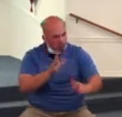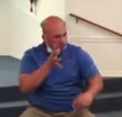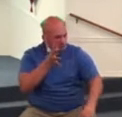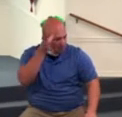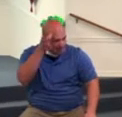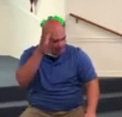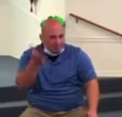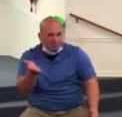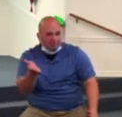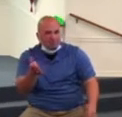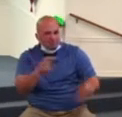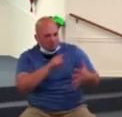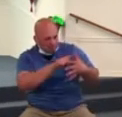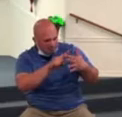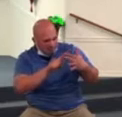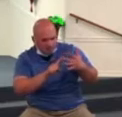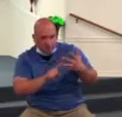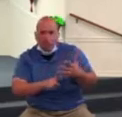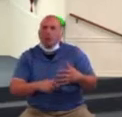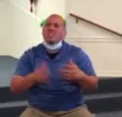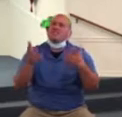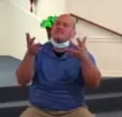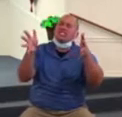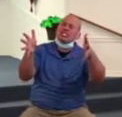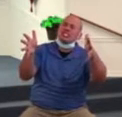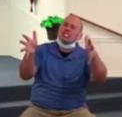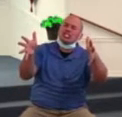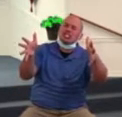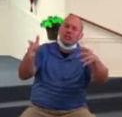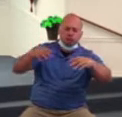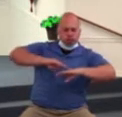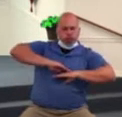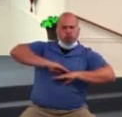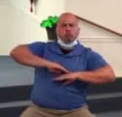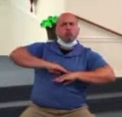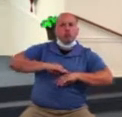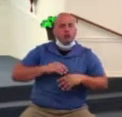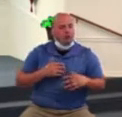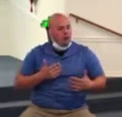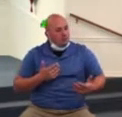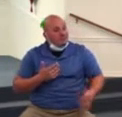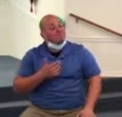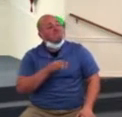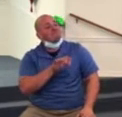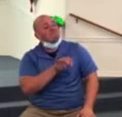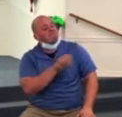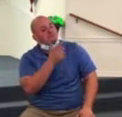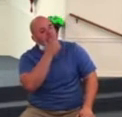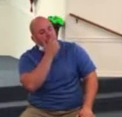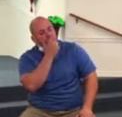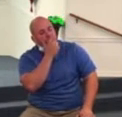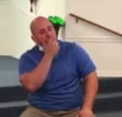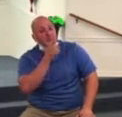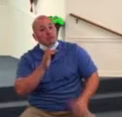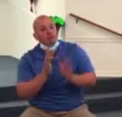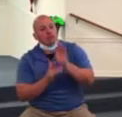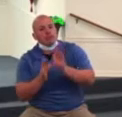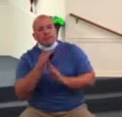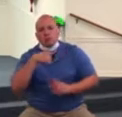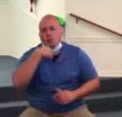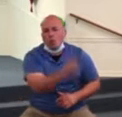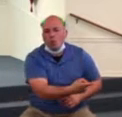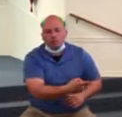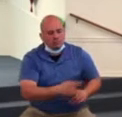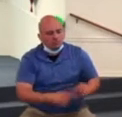"All these I have kept since I was a boy," he said. When Jesus heard this, he said to him, "You